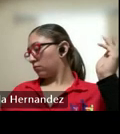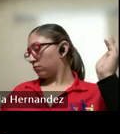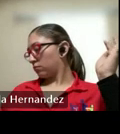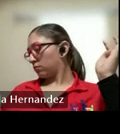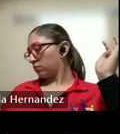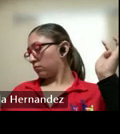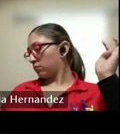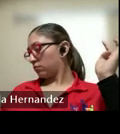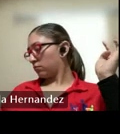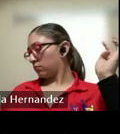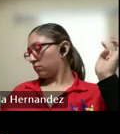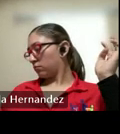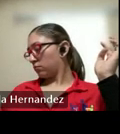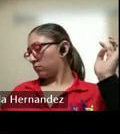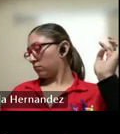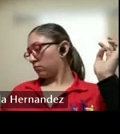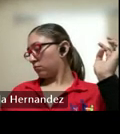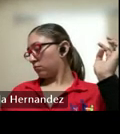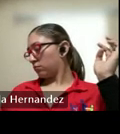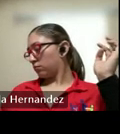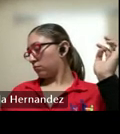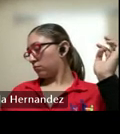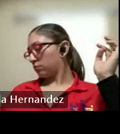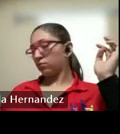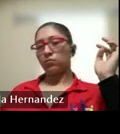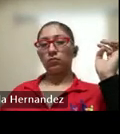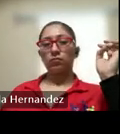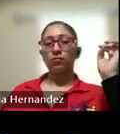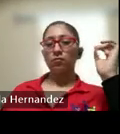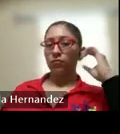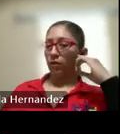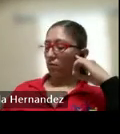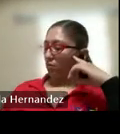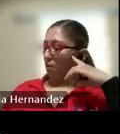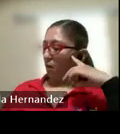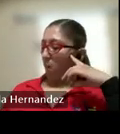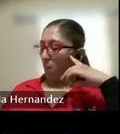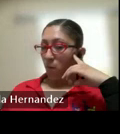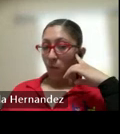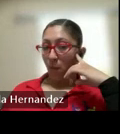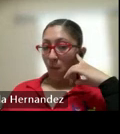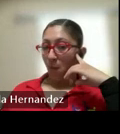to continue to address that need for home ownership in rural communities.